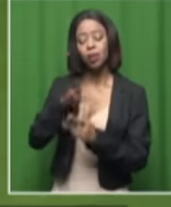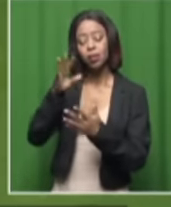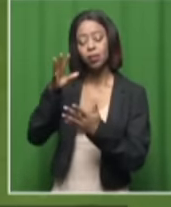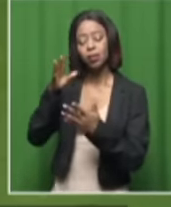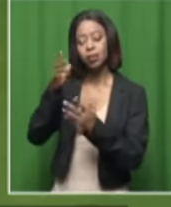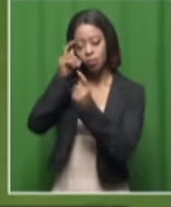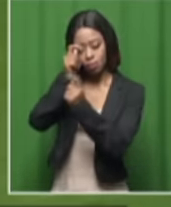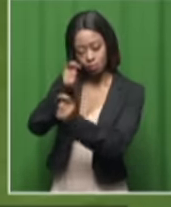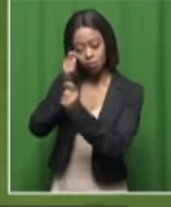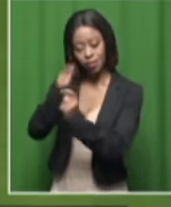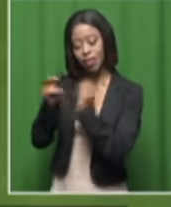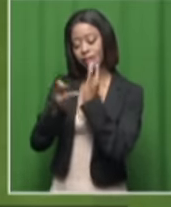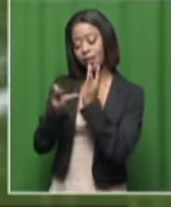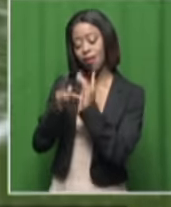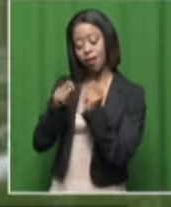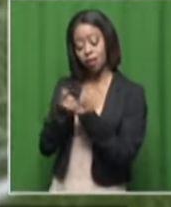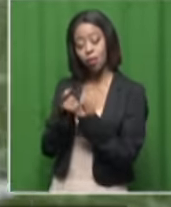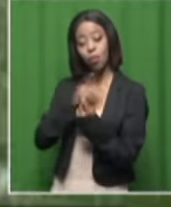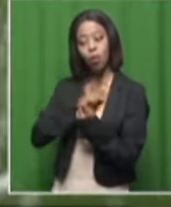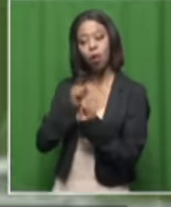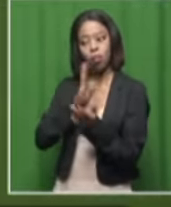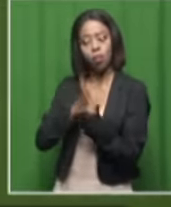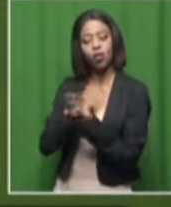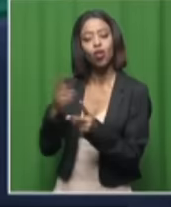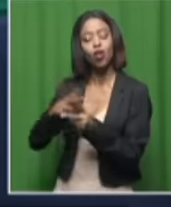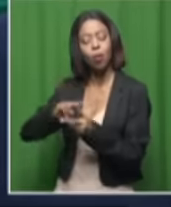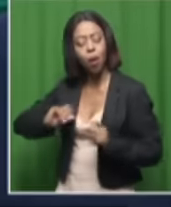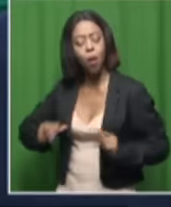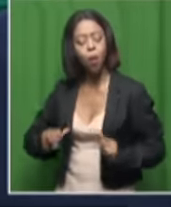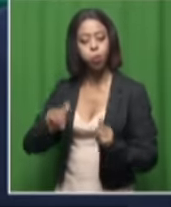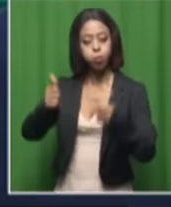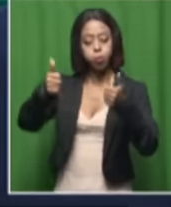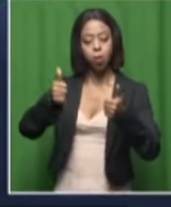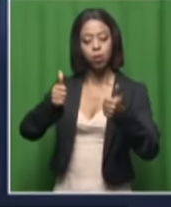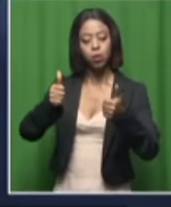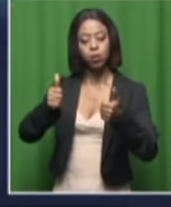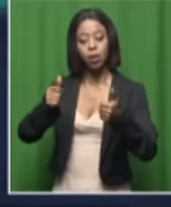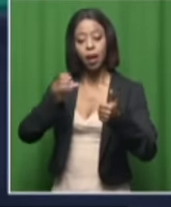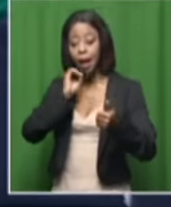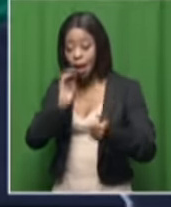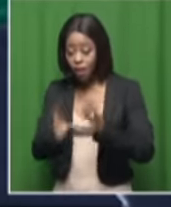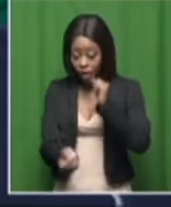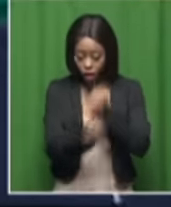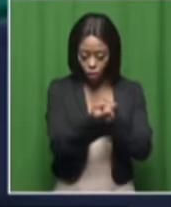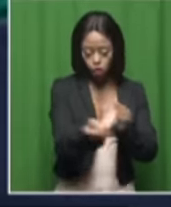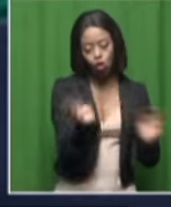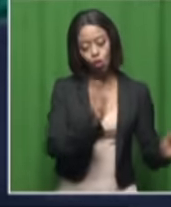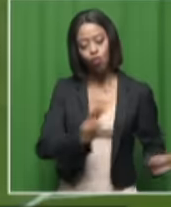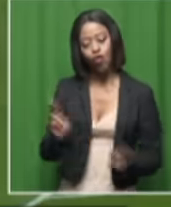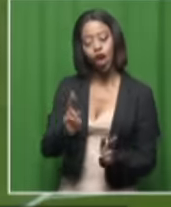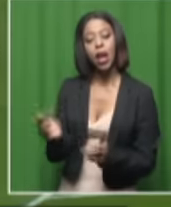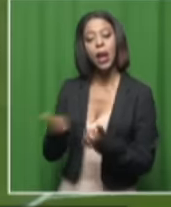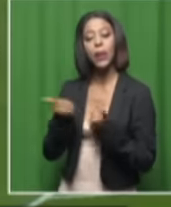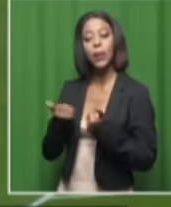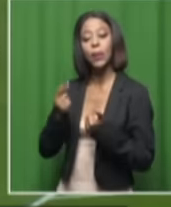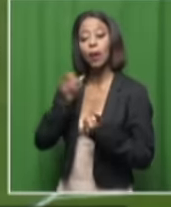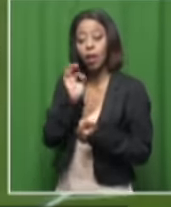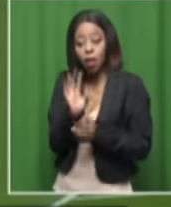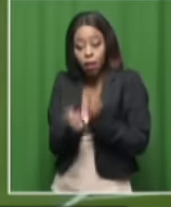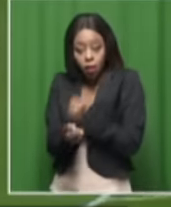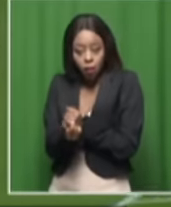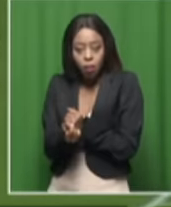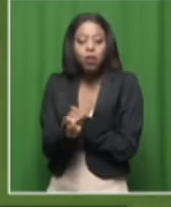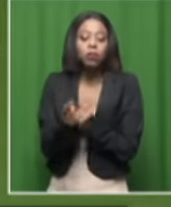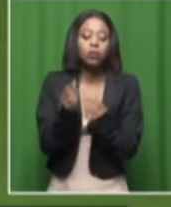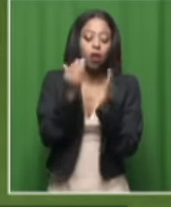team as well, because they make sure that they prepare us well for those situations, to know that, okay, if on the day it comes, this